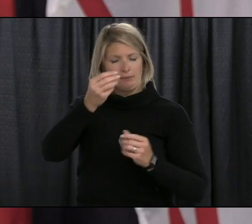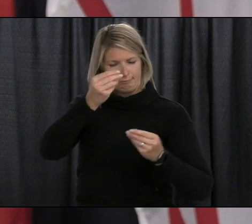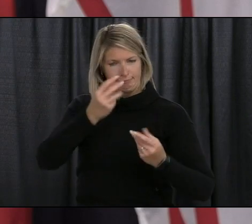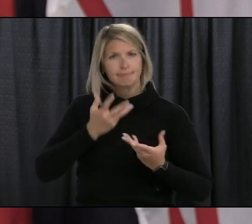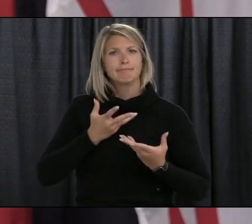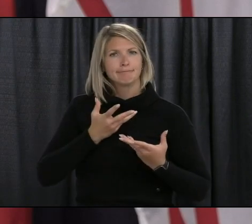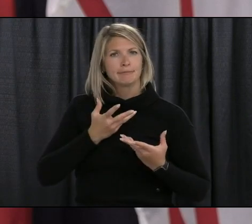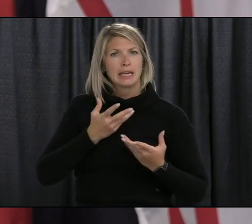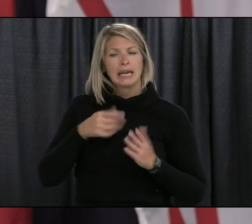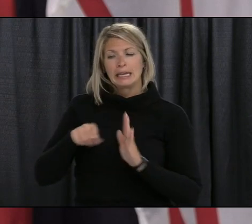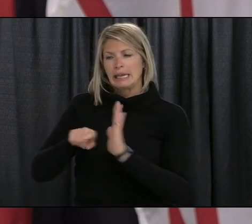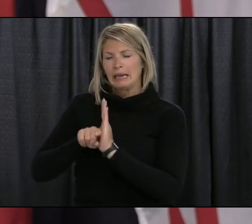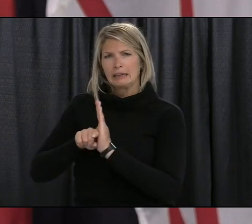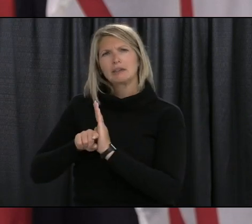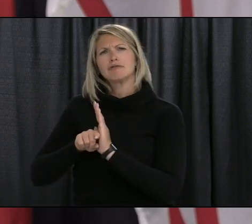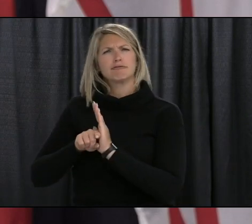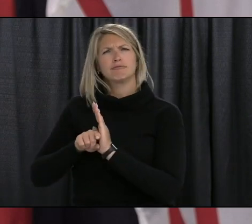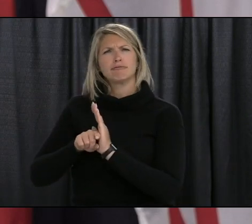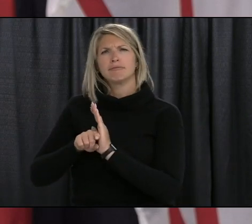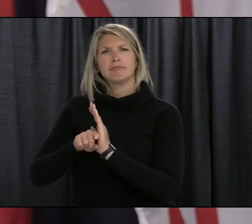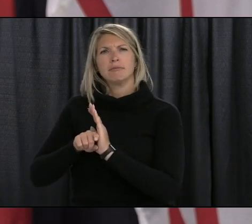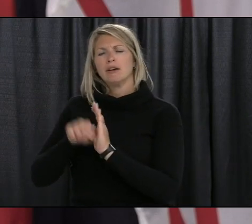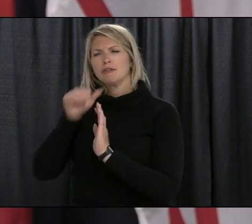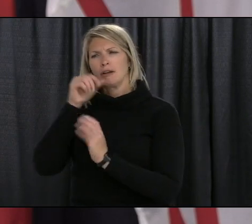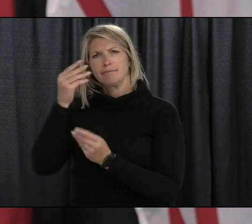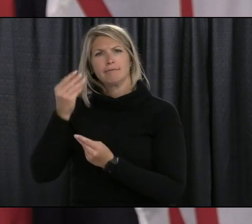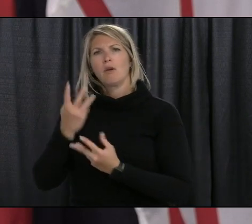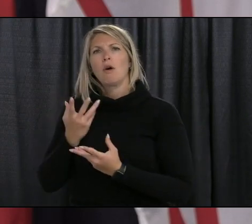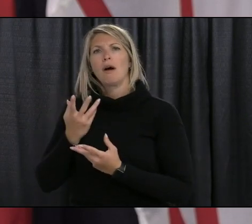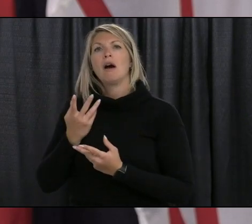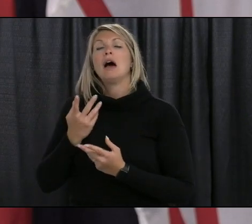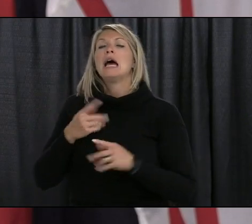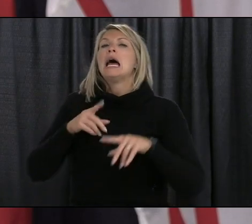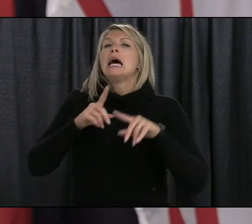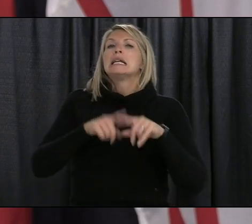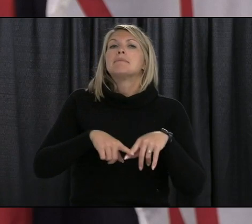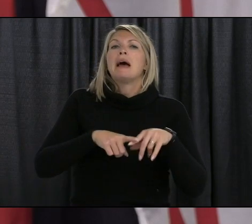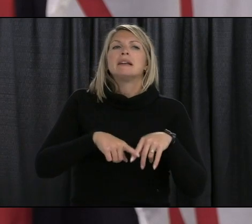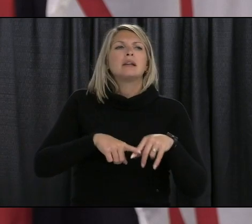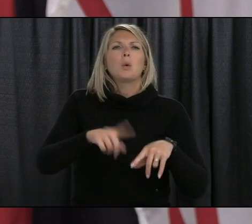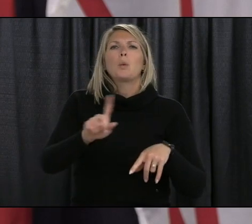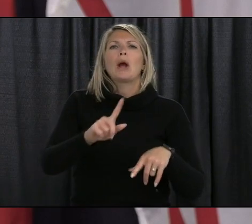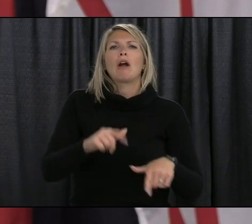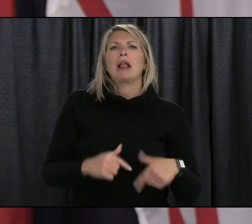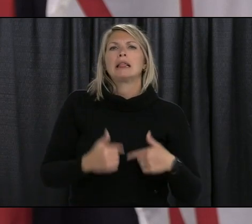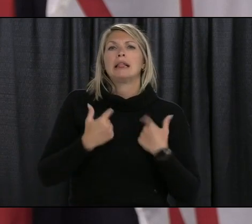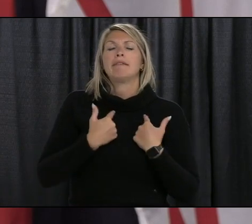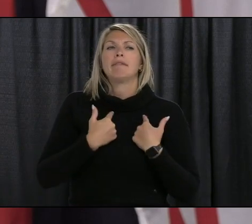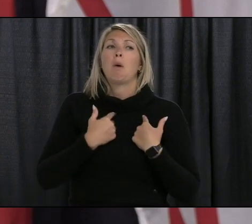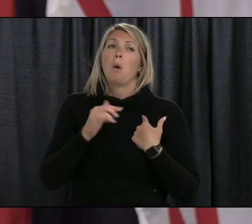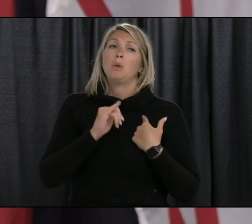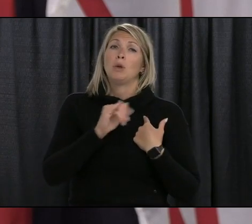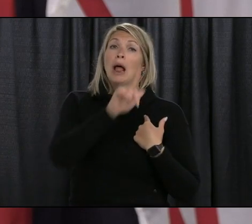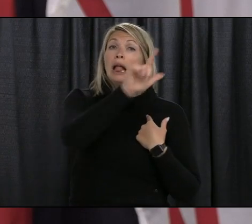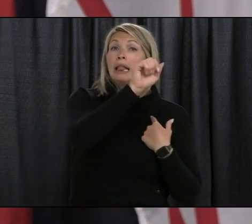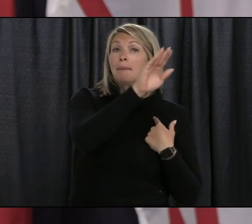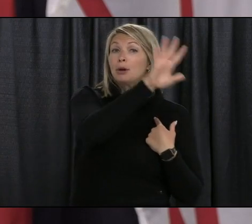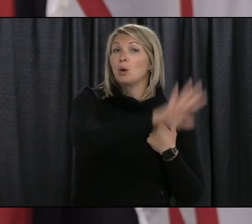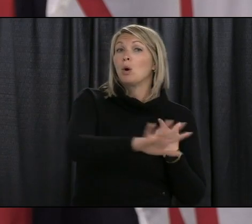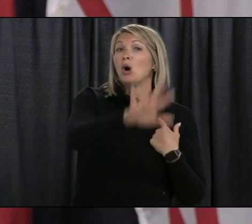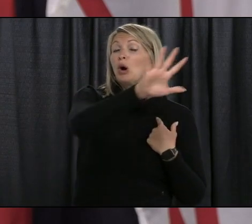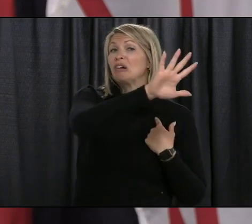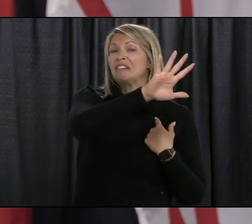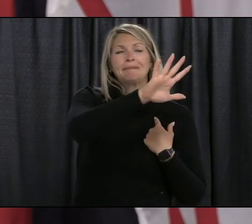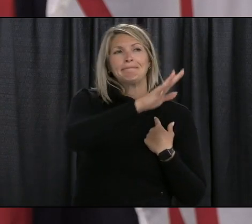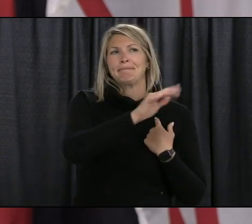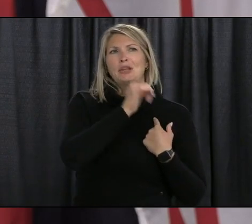is, with the exception of geography, very little delay in getting the test result back